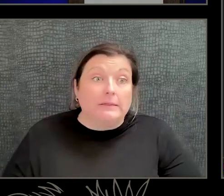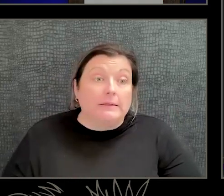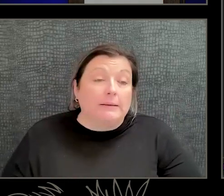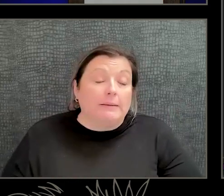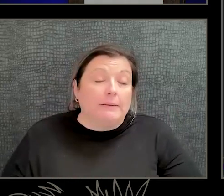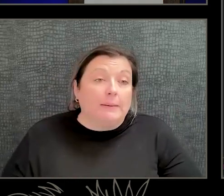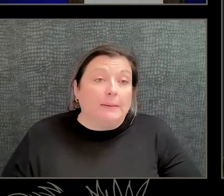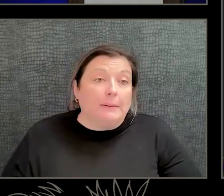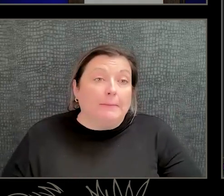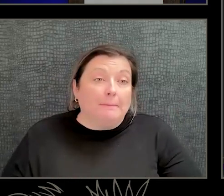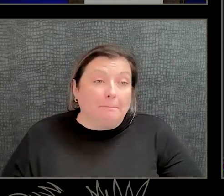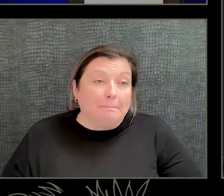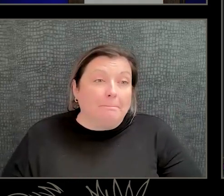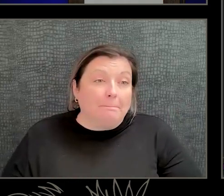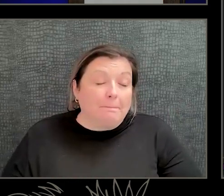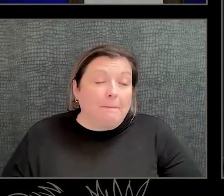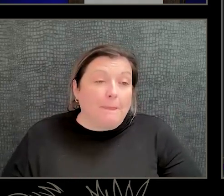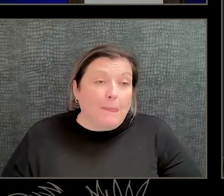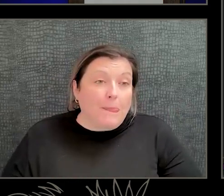Give me a sec.